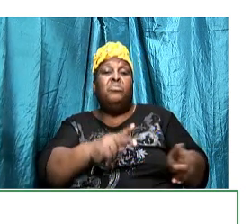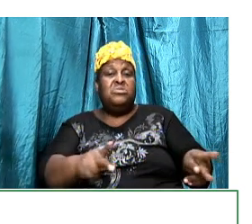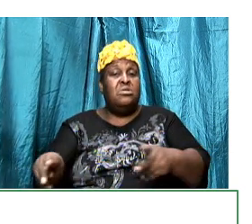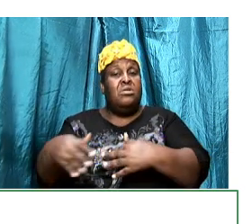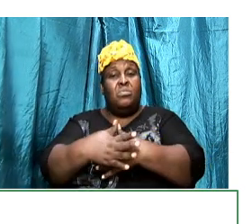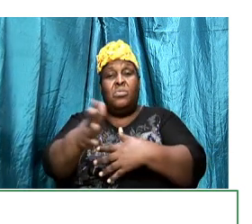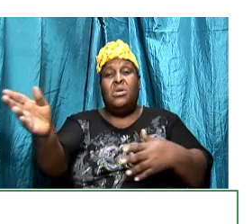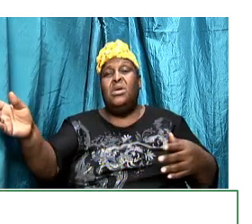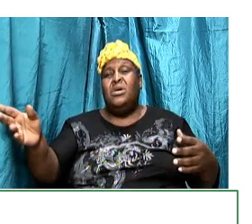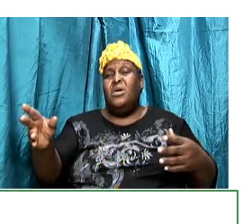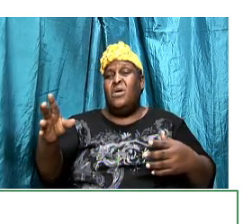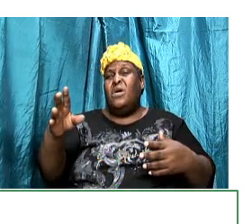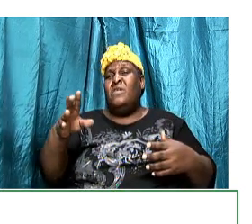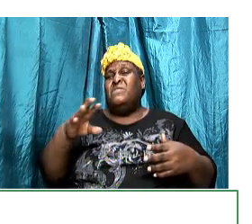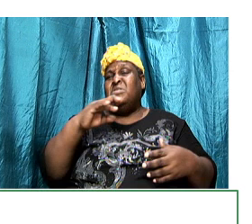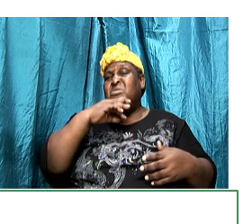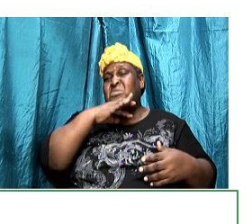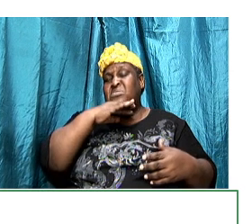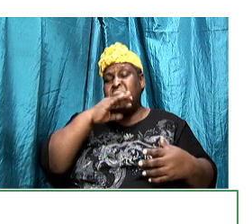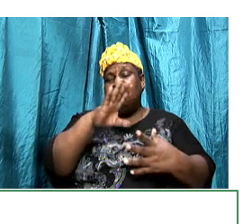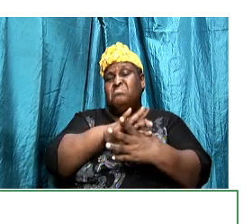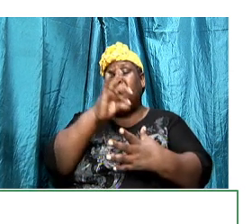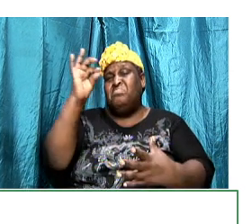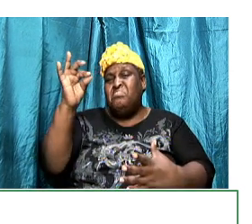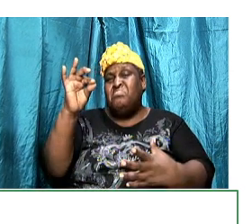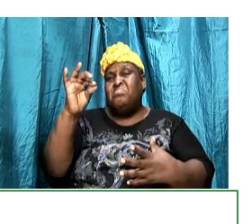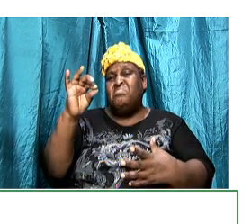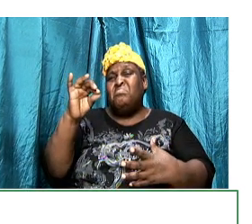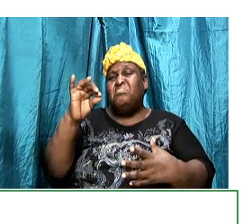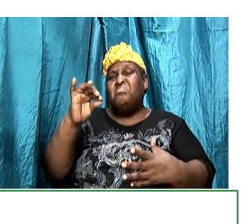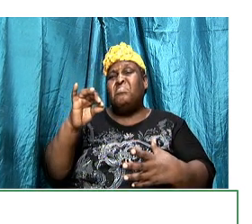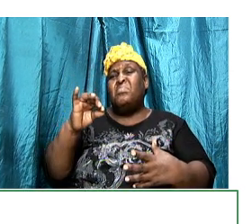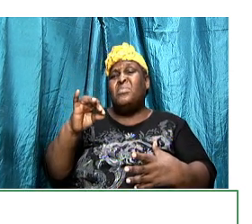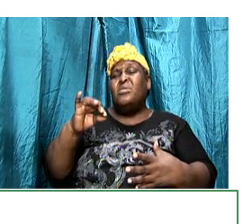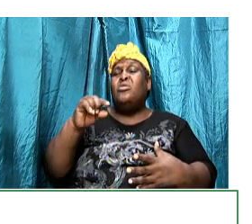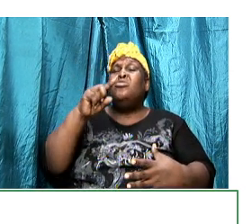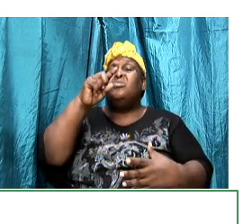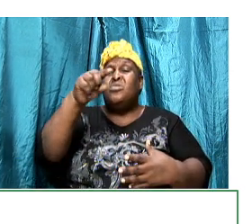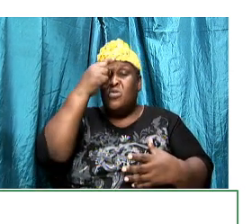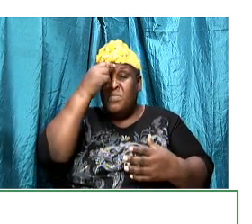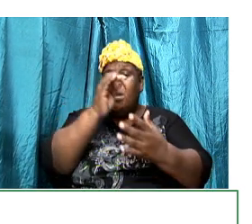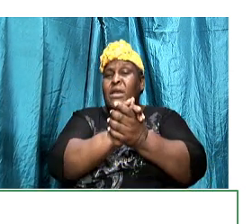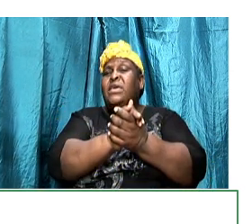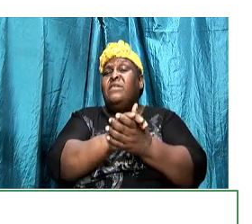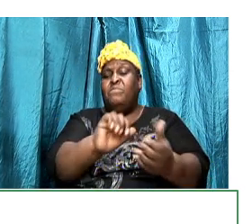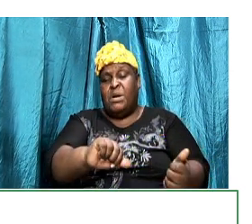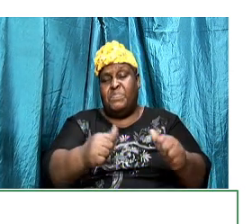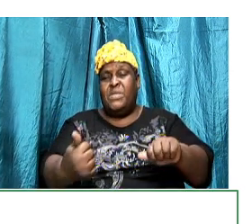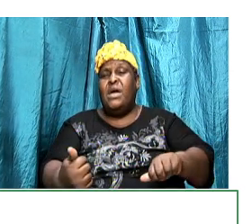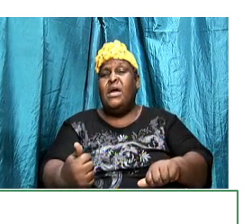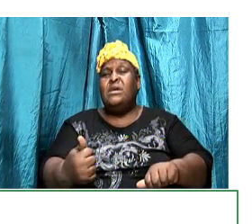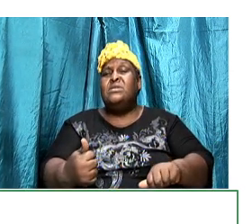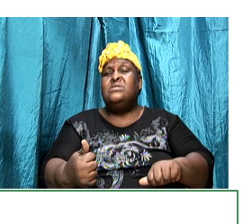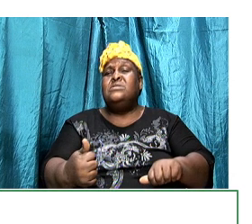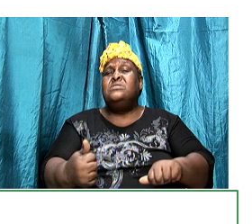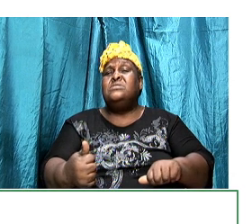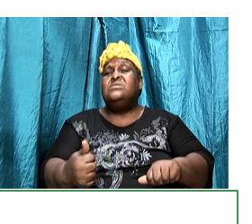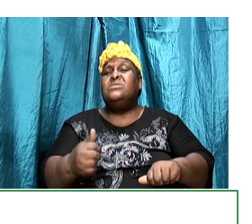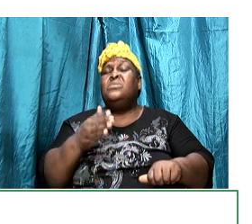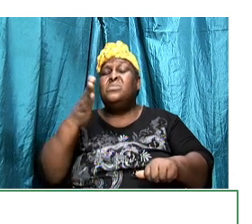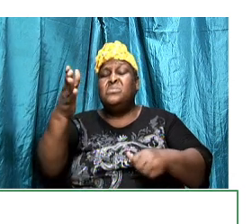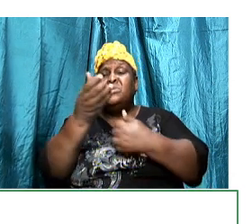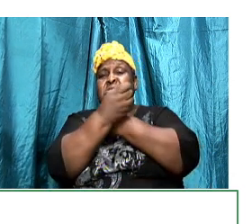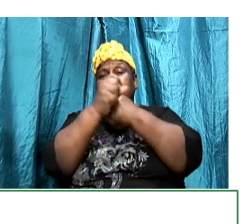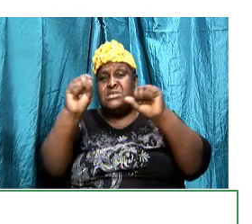though Mark 16:16 says that, you know, he that believeth and is baptized shall be saved. You